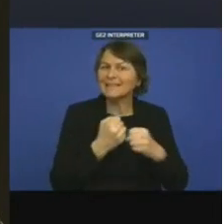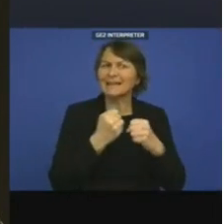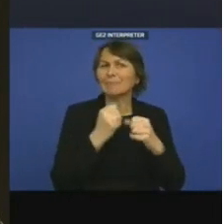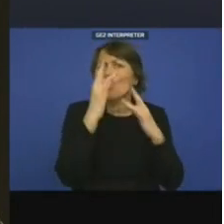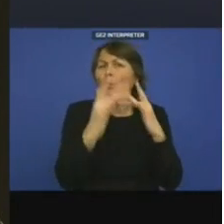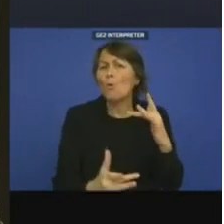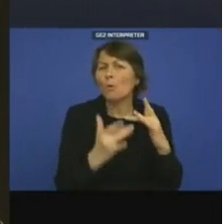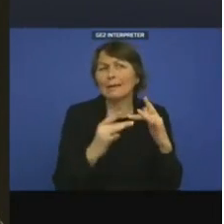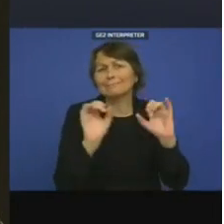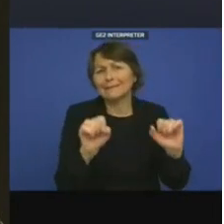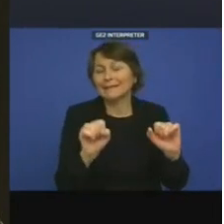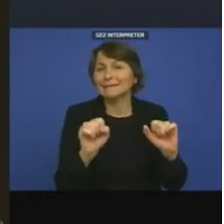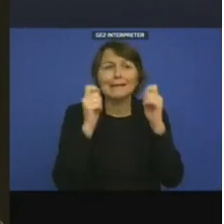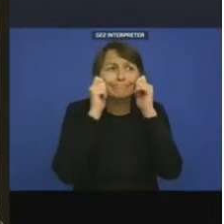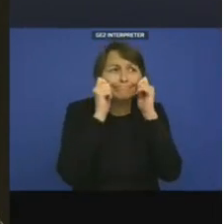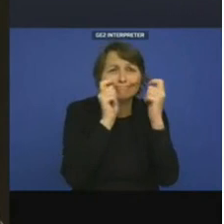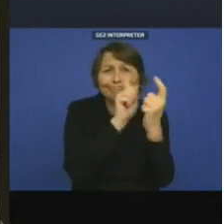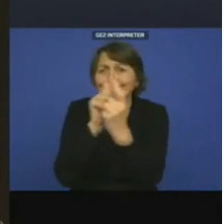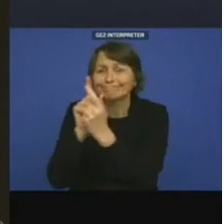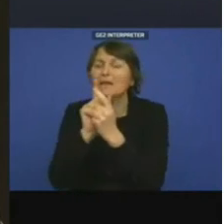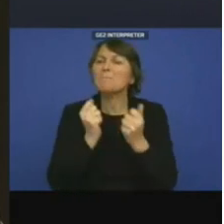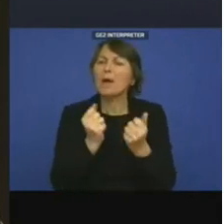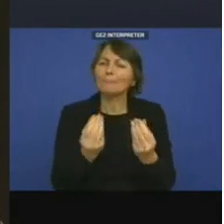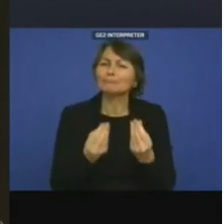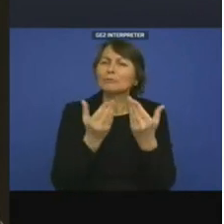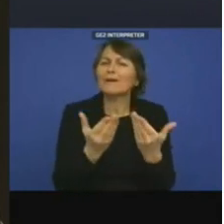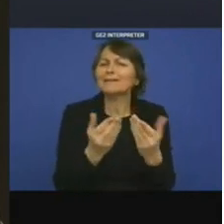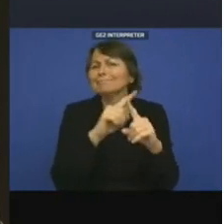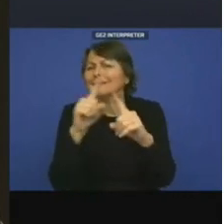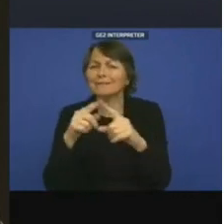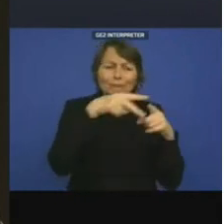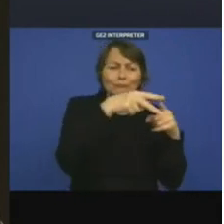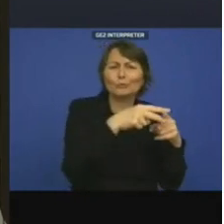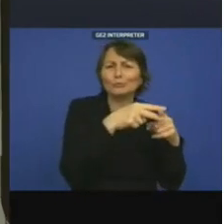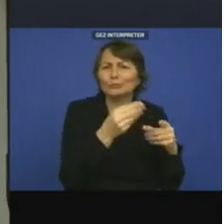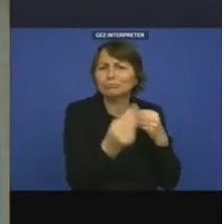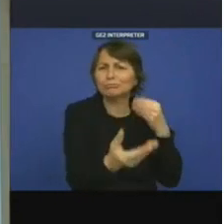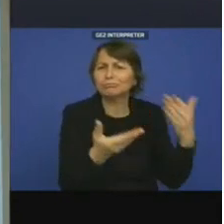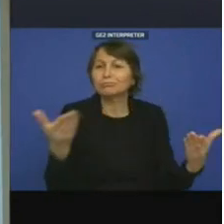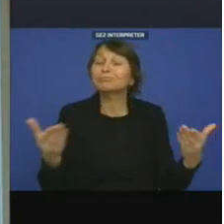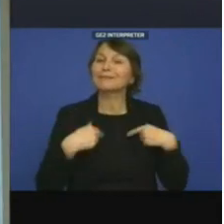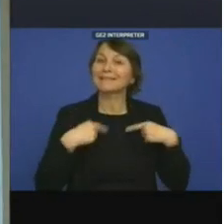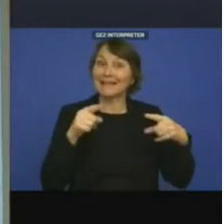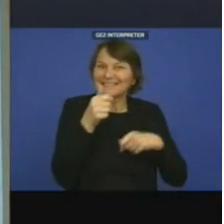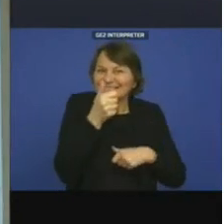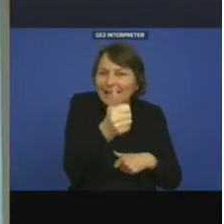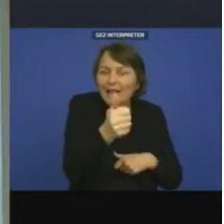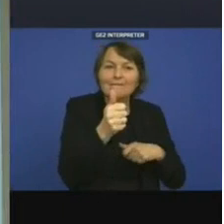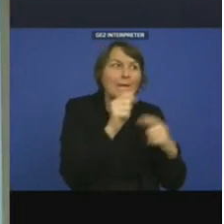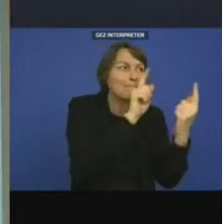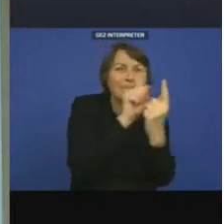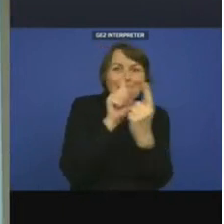are proposing you several tools to enhance the networking opportunities. The specific mobile